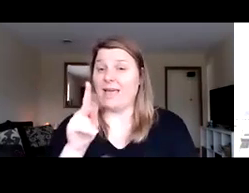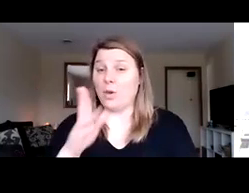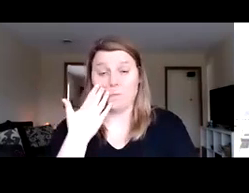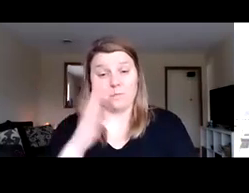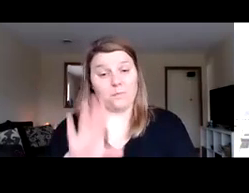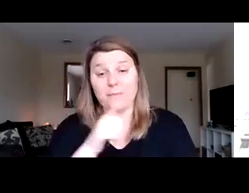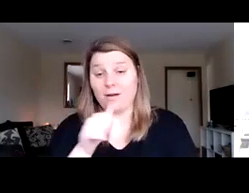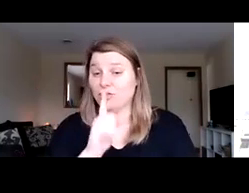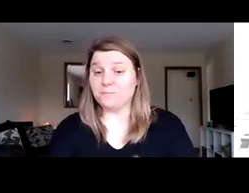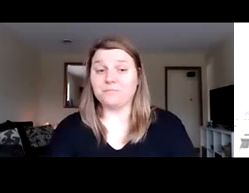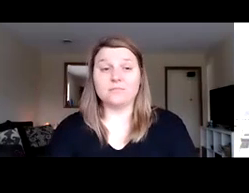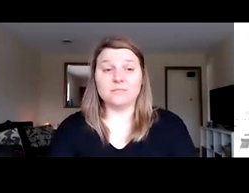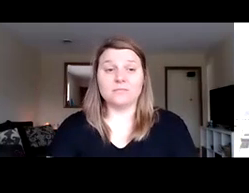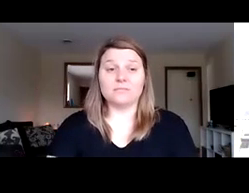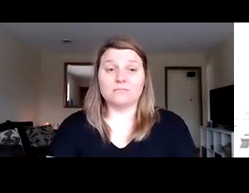not